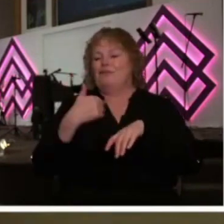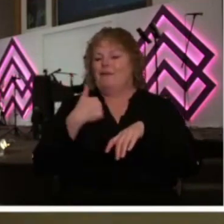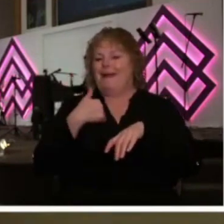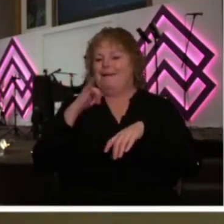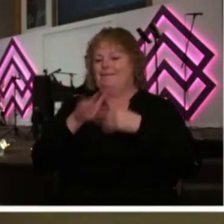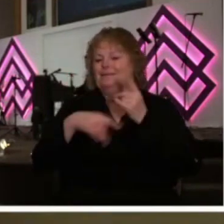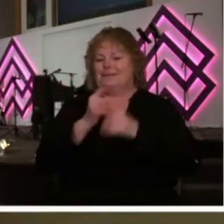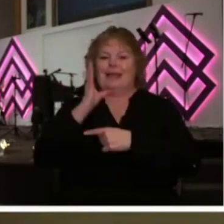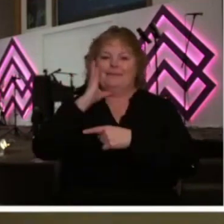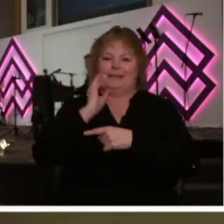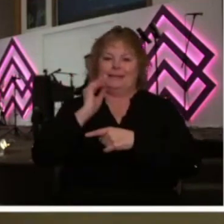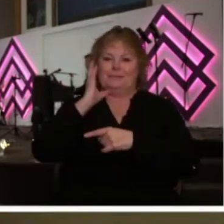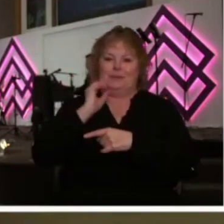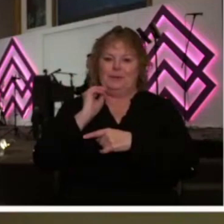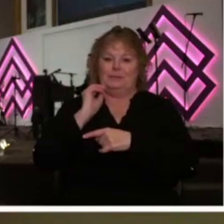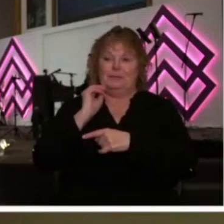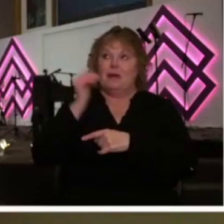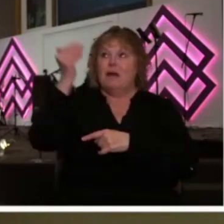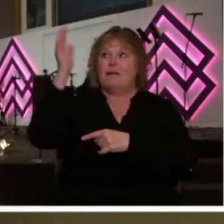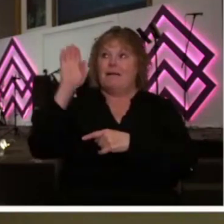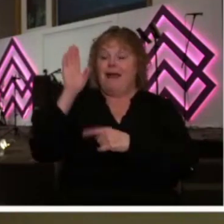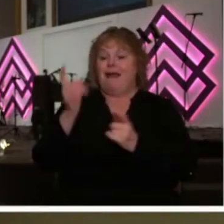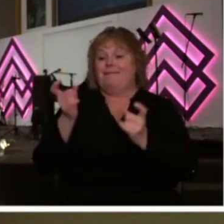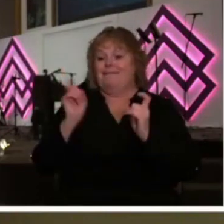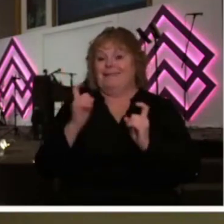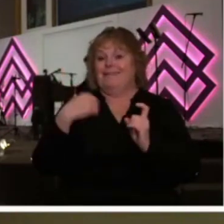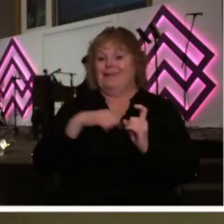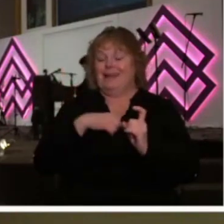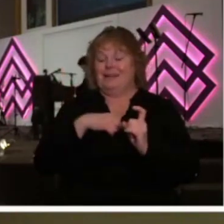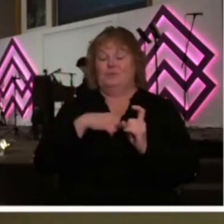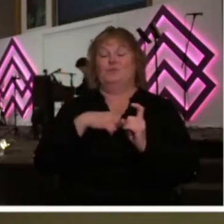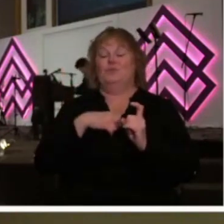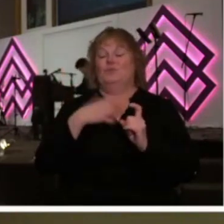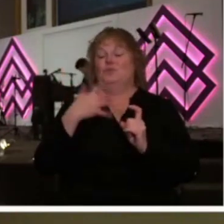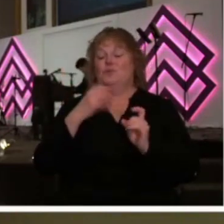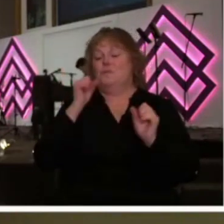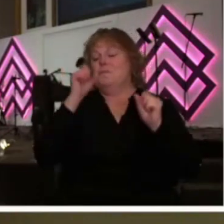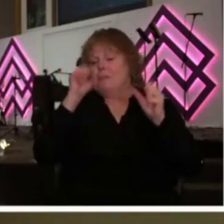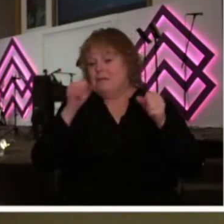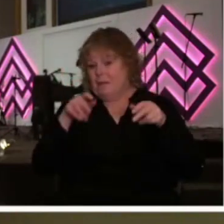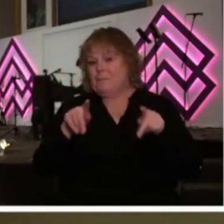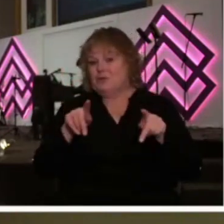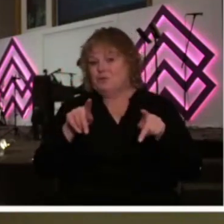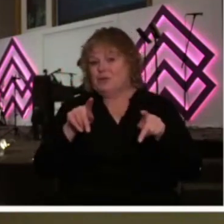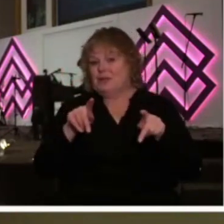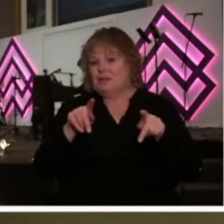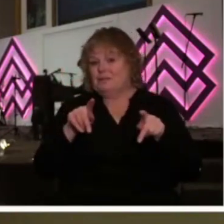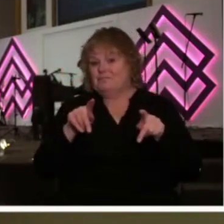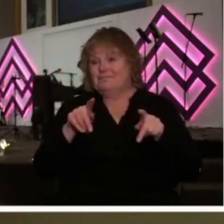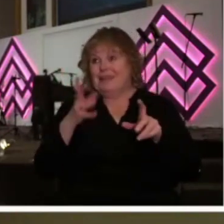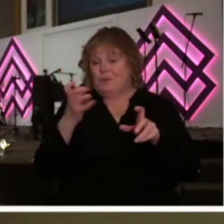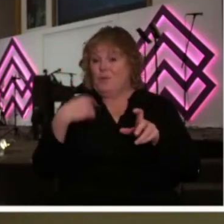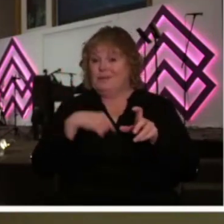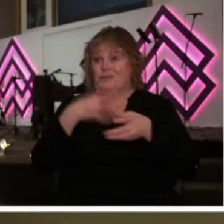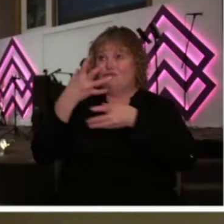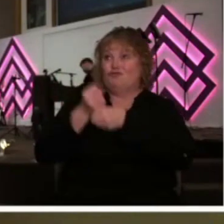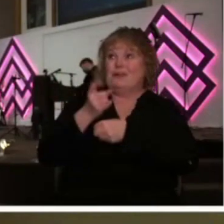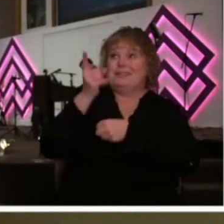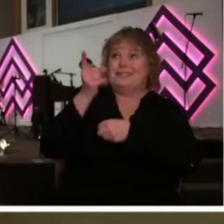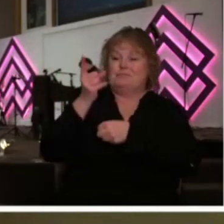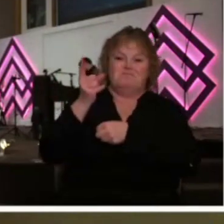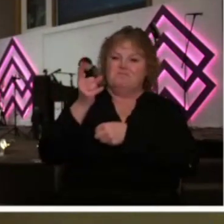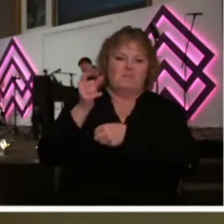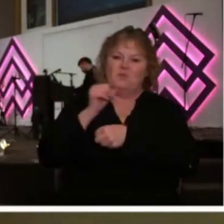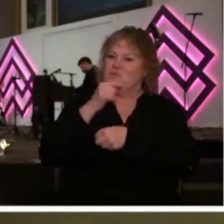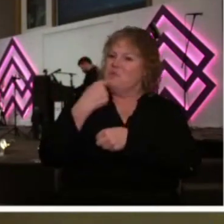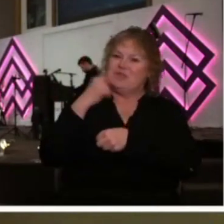God is trusting us with this opportunity, and we won't let him down. We're going to follow